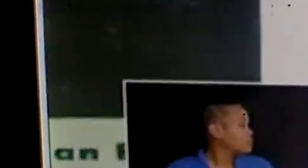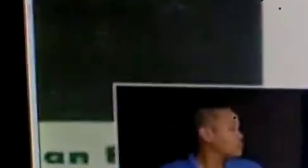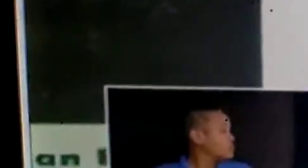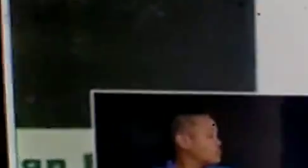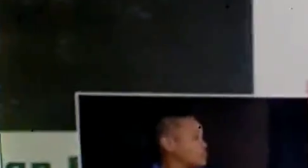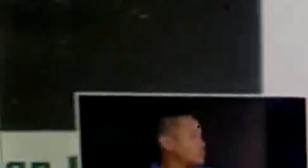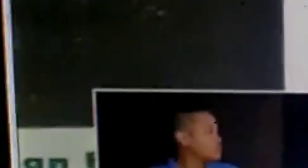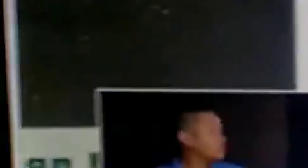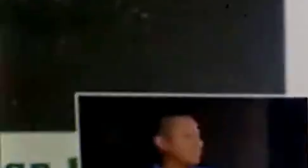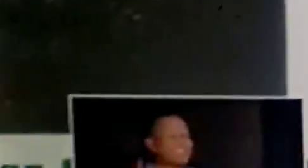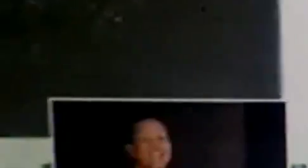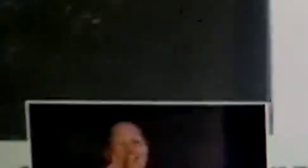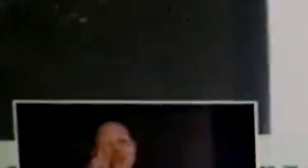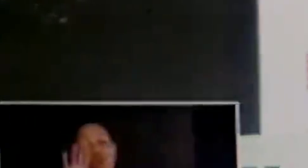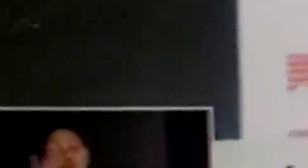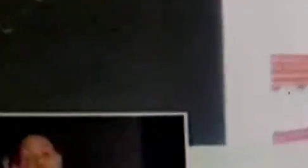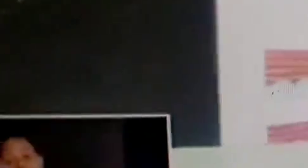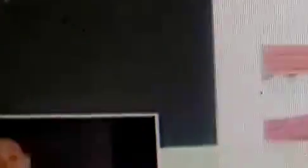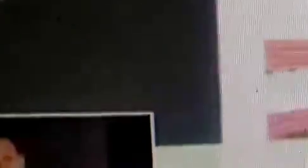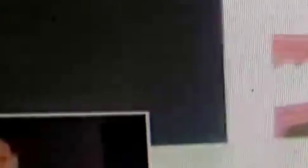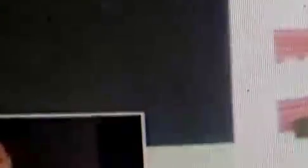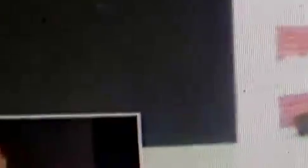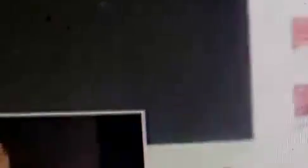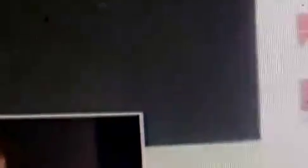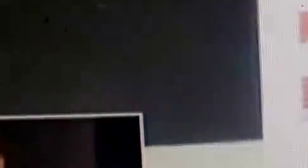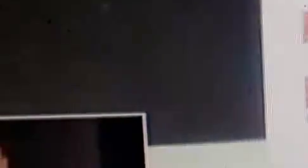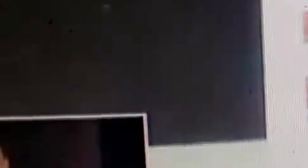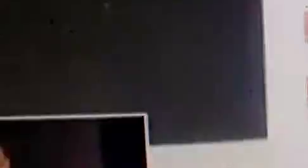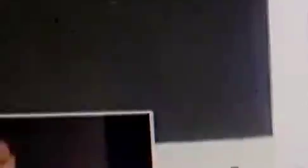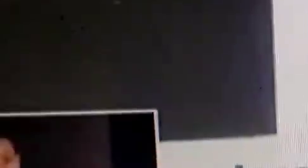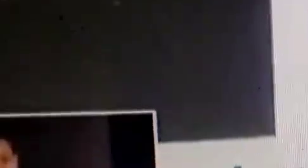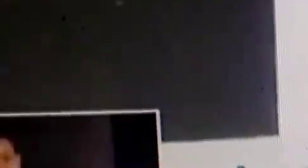And that is Ubuntu on the screen.